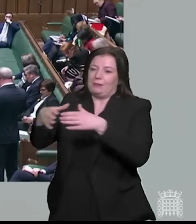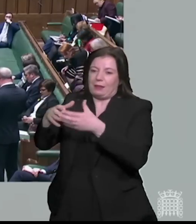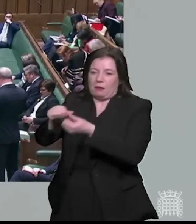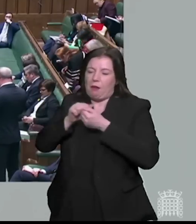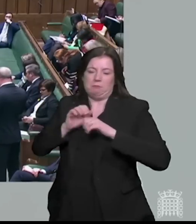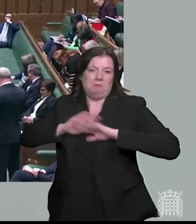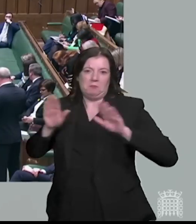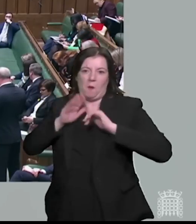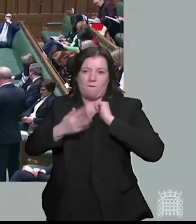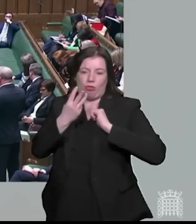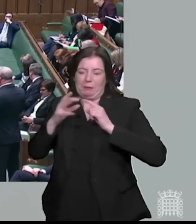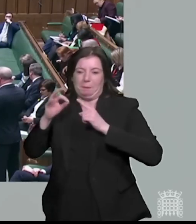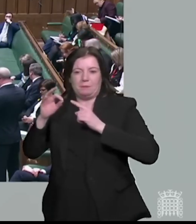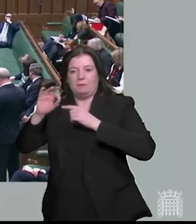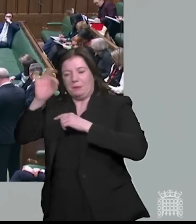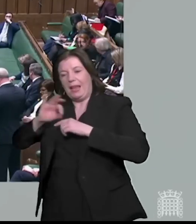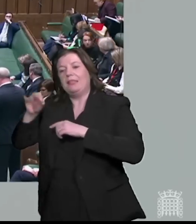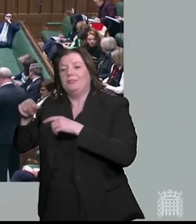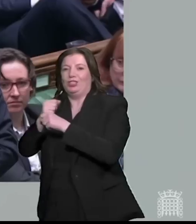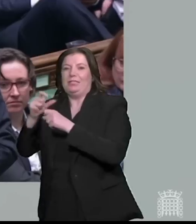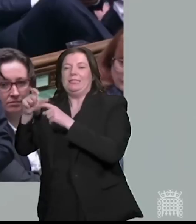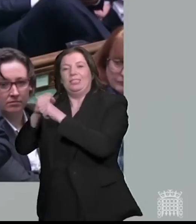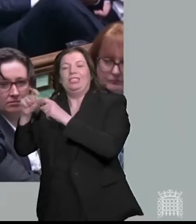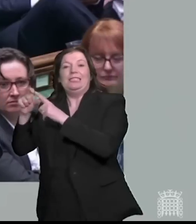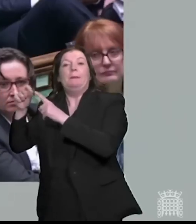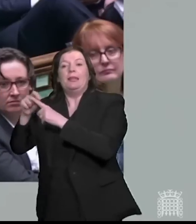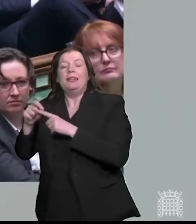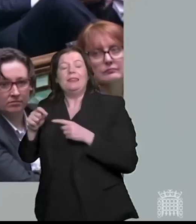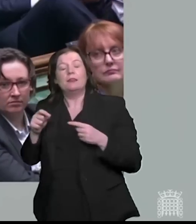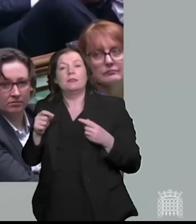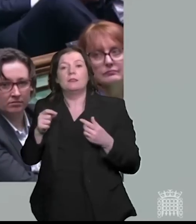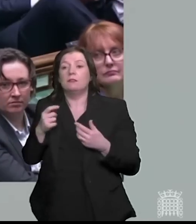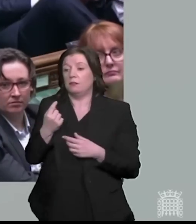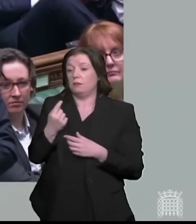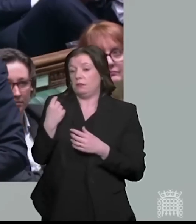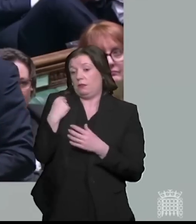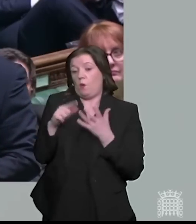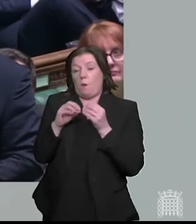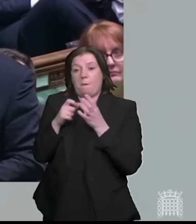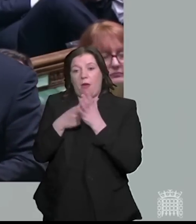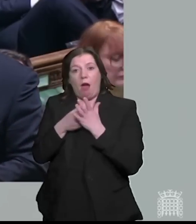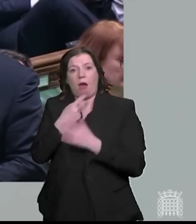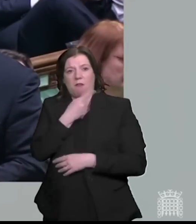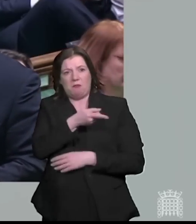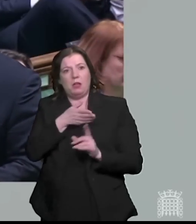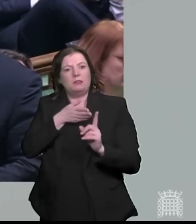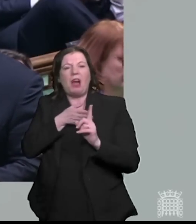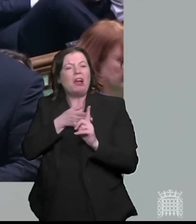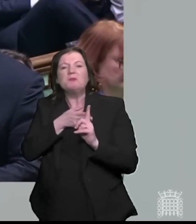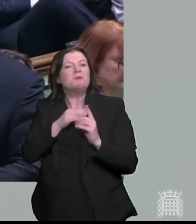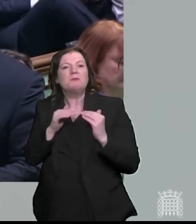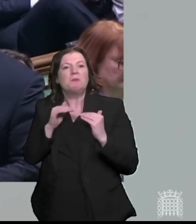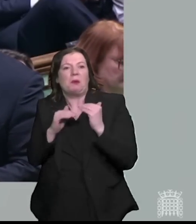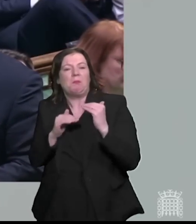exceed 3% of GDP in the same year. Now, when the OBR reported in the autumn, those targets were due to be met